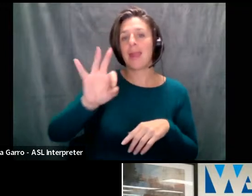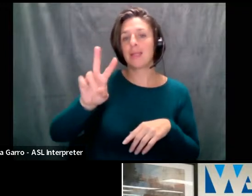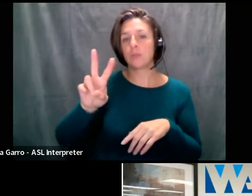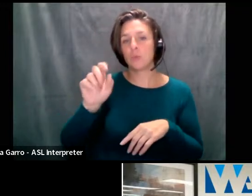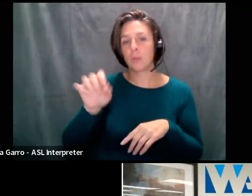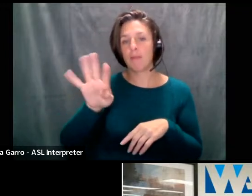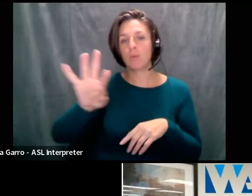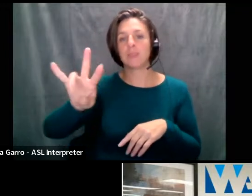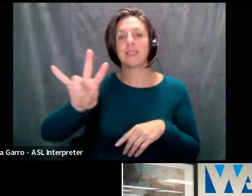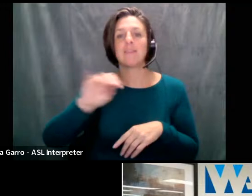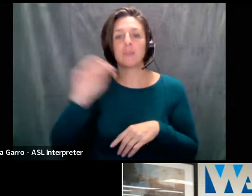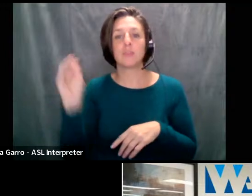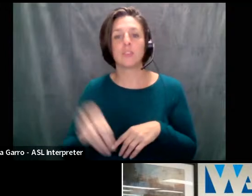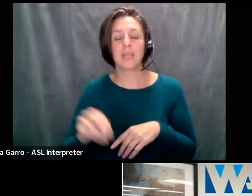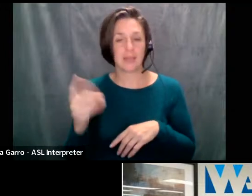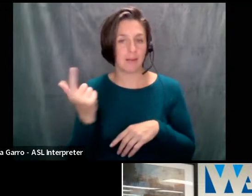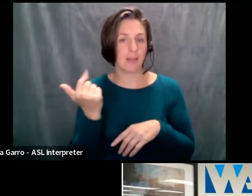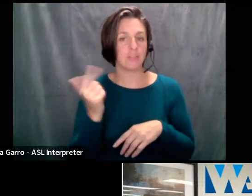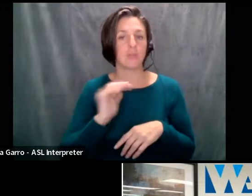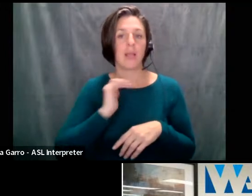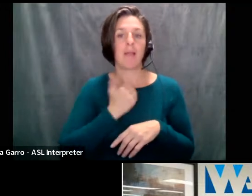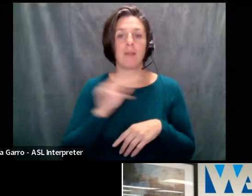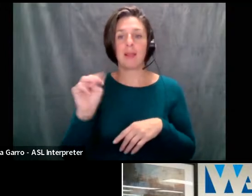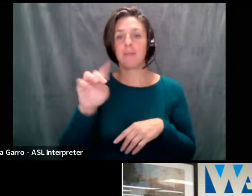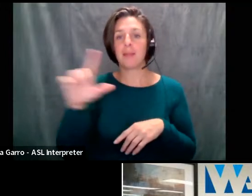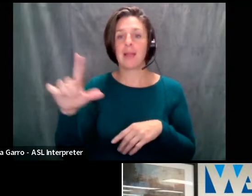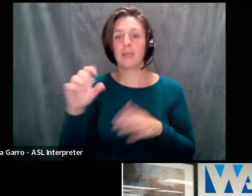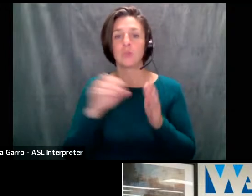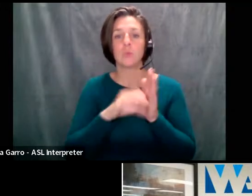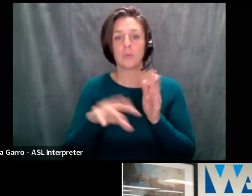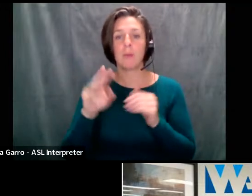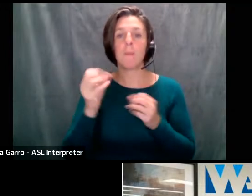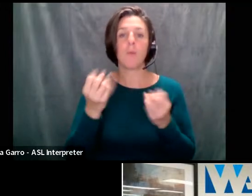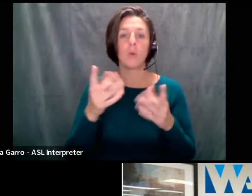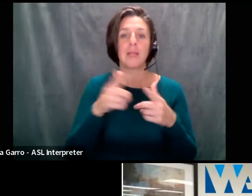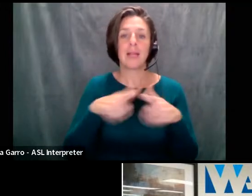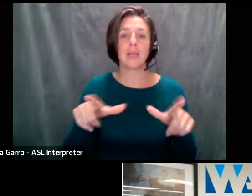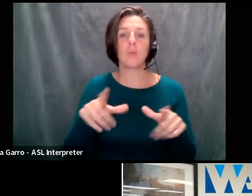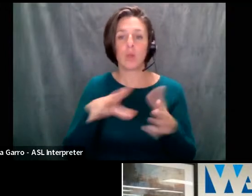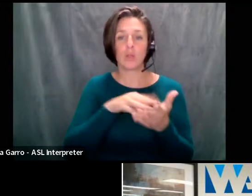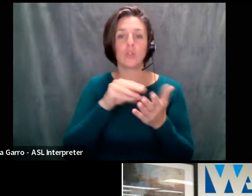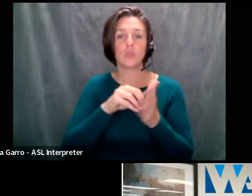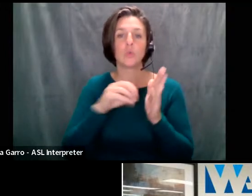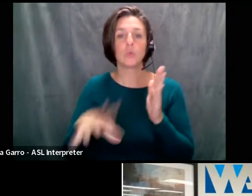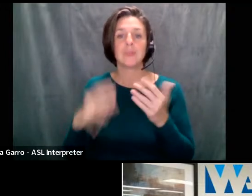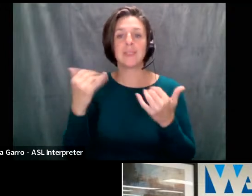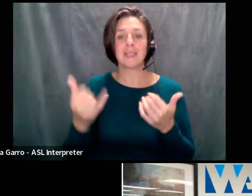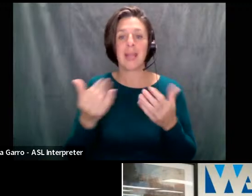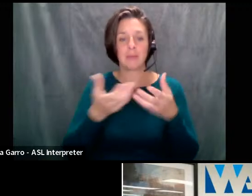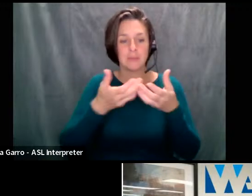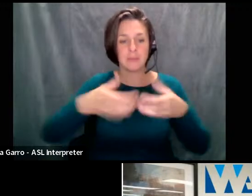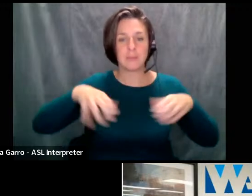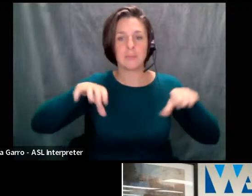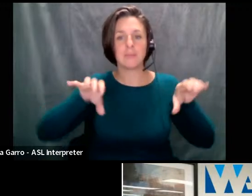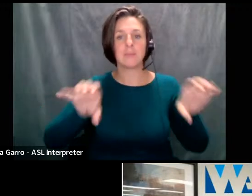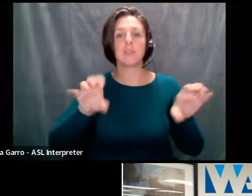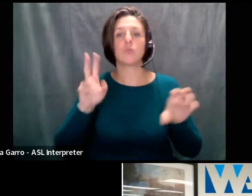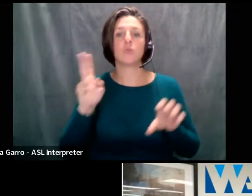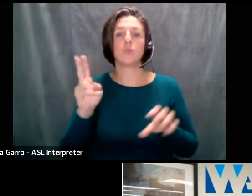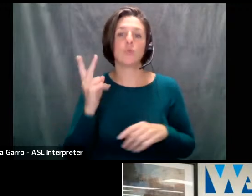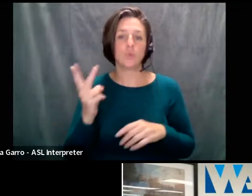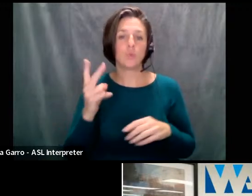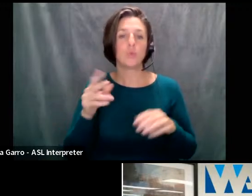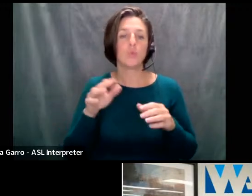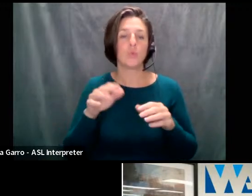92.47% last year. Our ML students, our multilingual learner students, they're now split into two categories, long-term